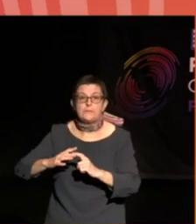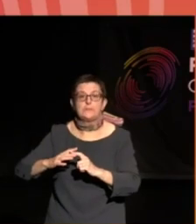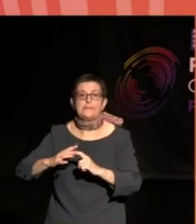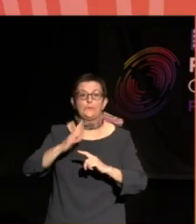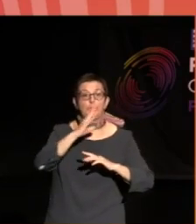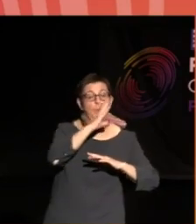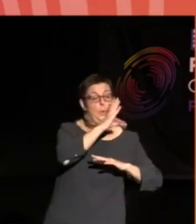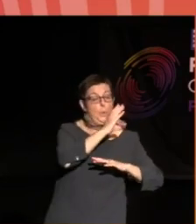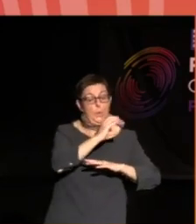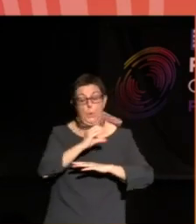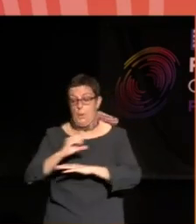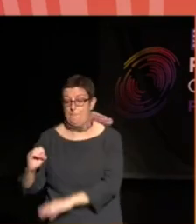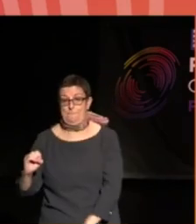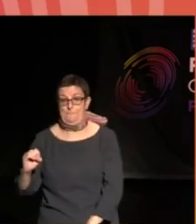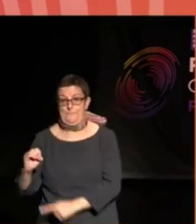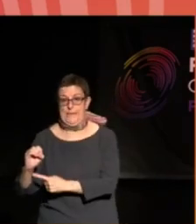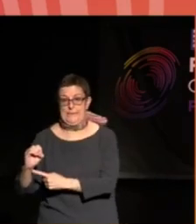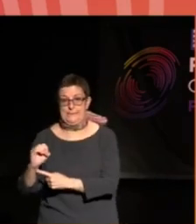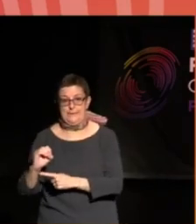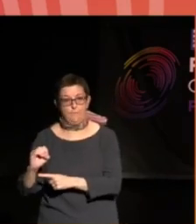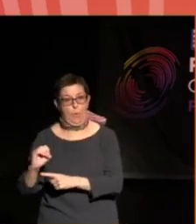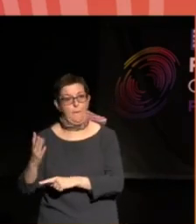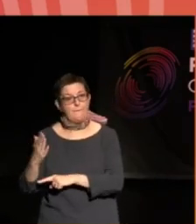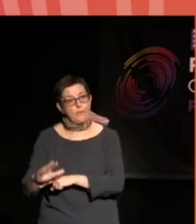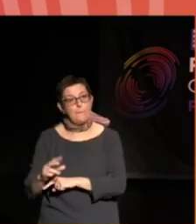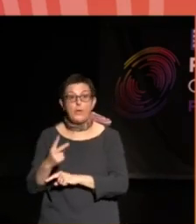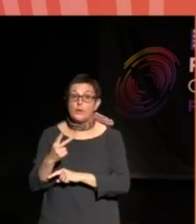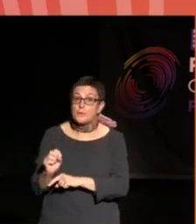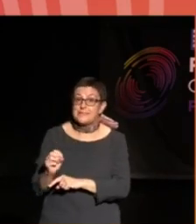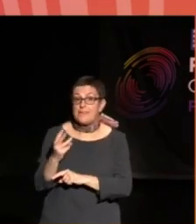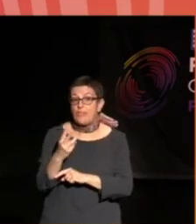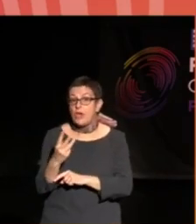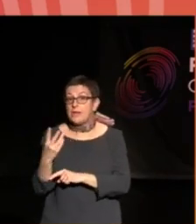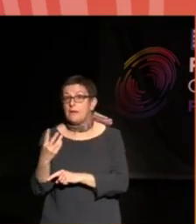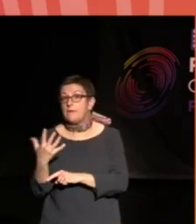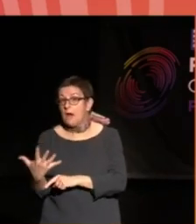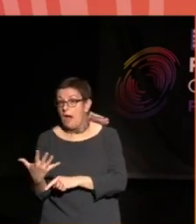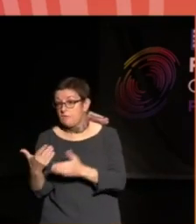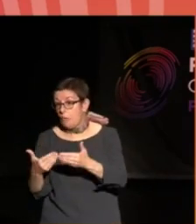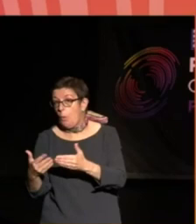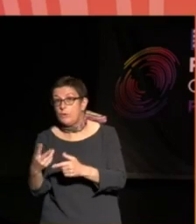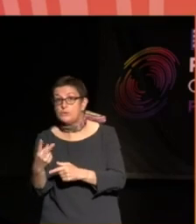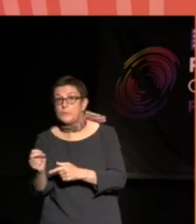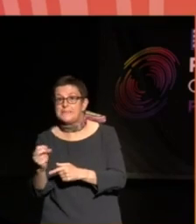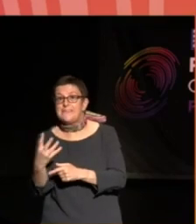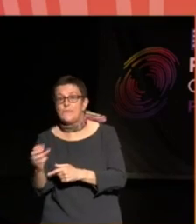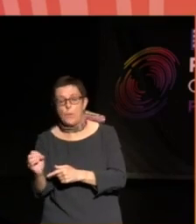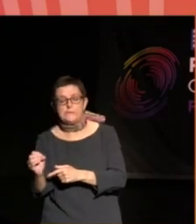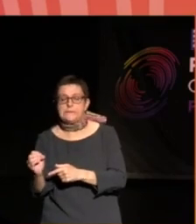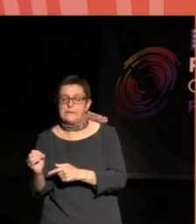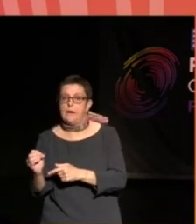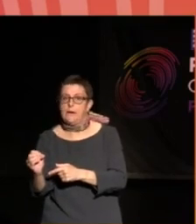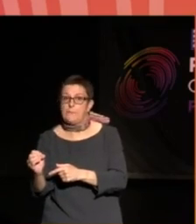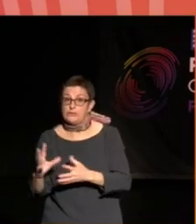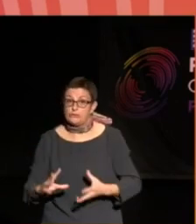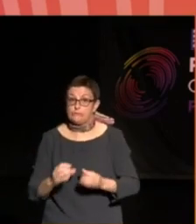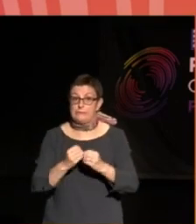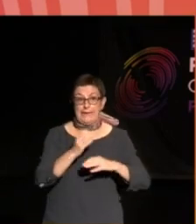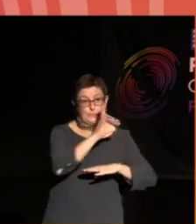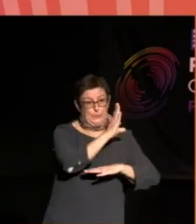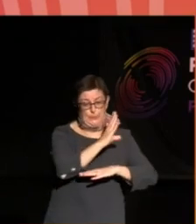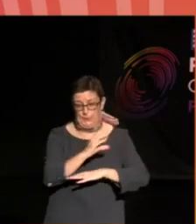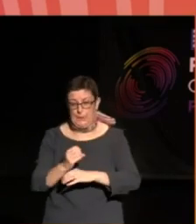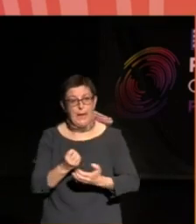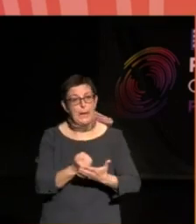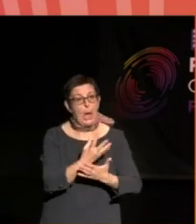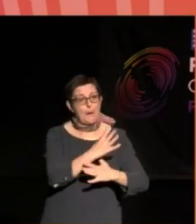by 2035, 2040 at the latest, because there's a lot which is much harder to make net zero that we will need to